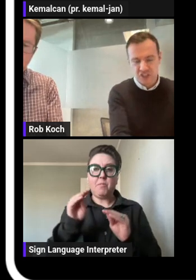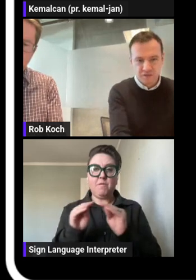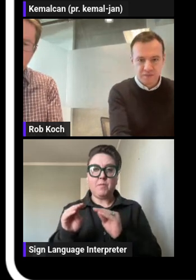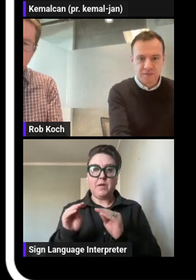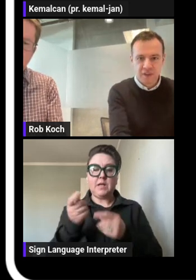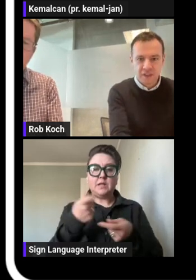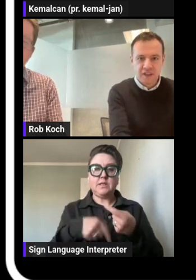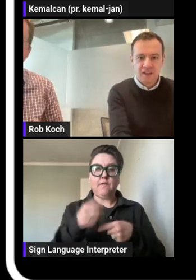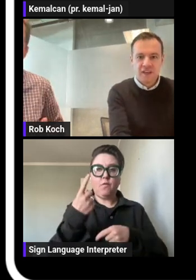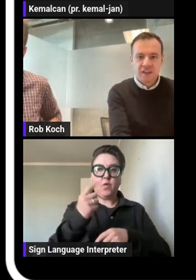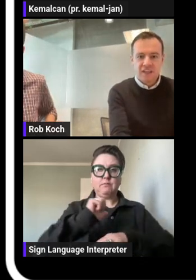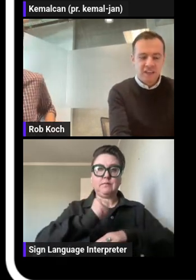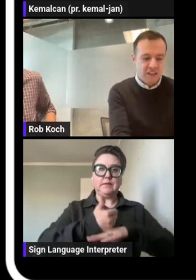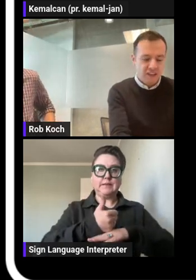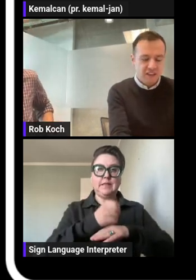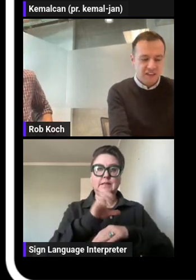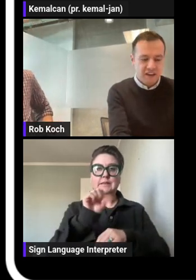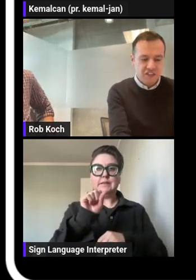static image.